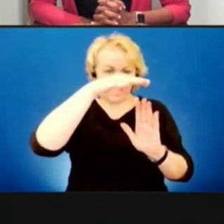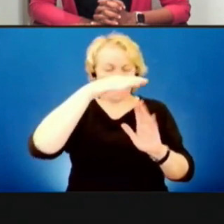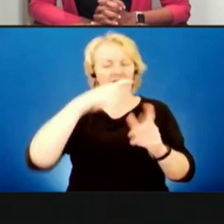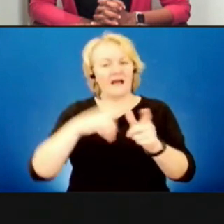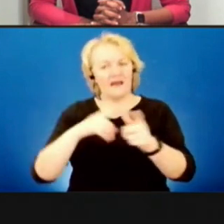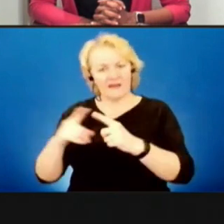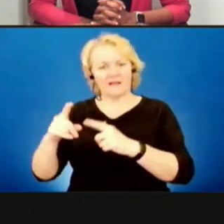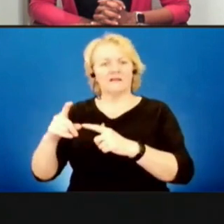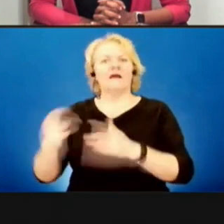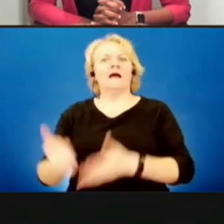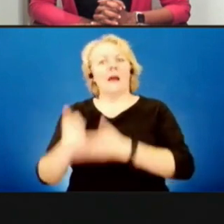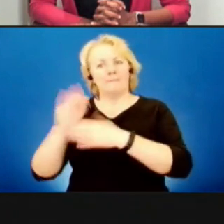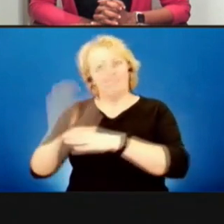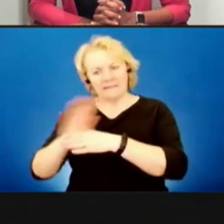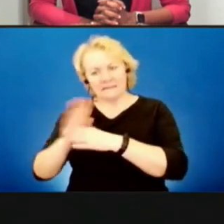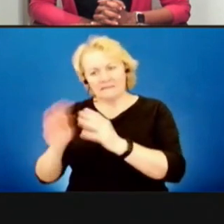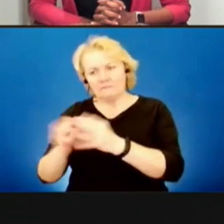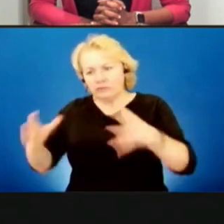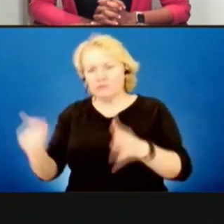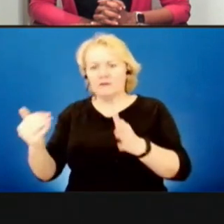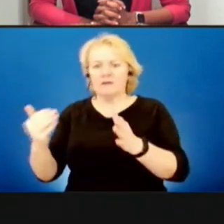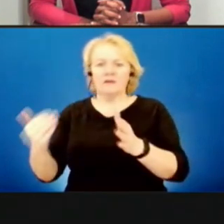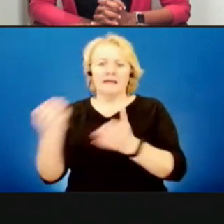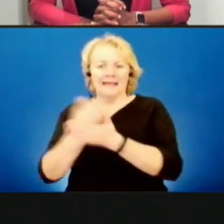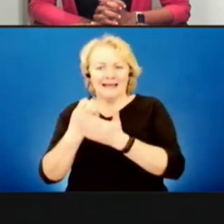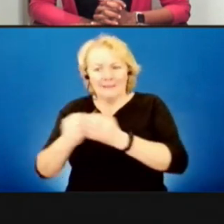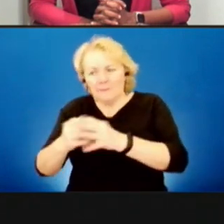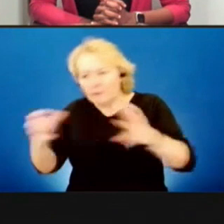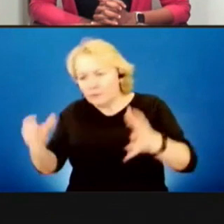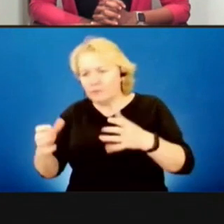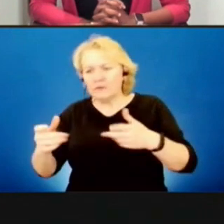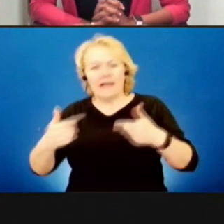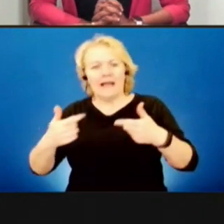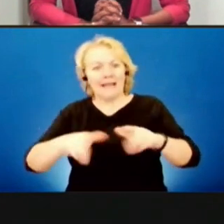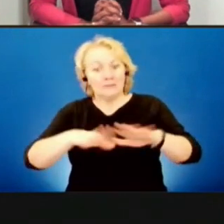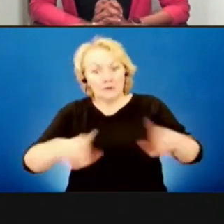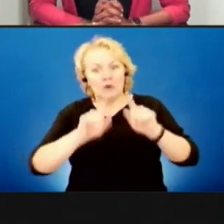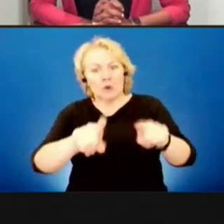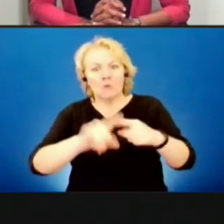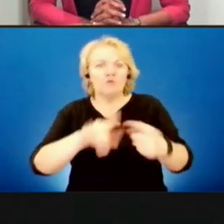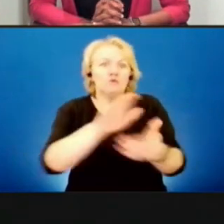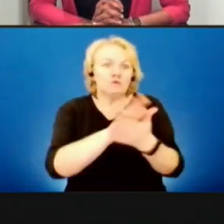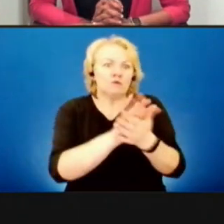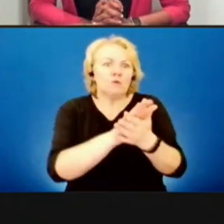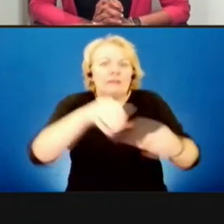our economy and letting our children have an in-person classroom instruction